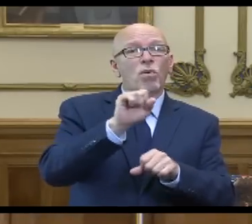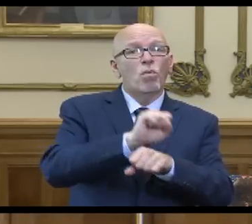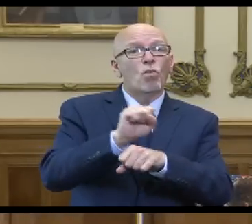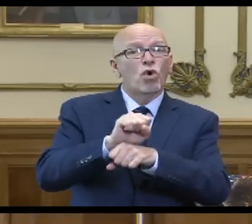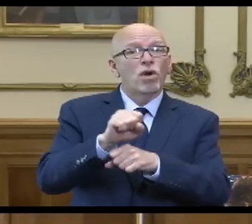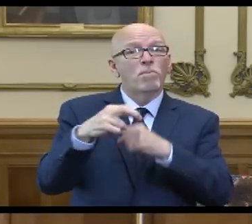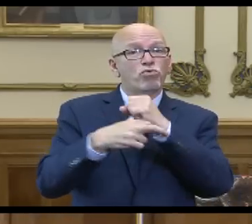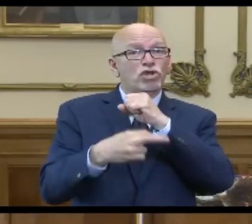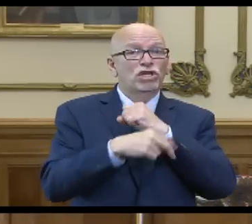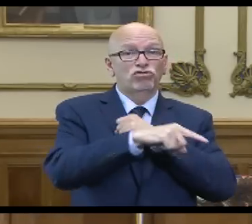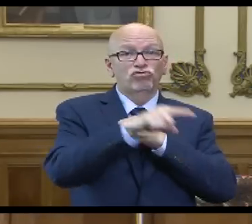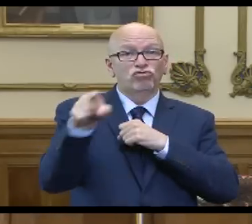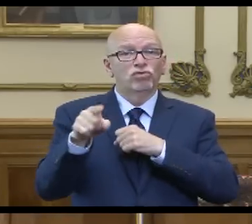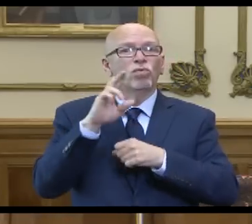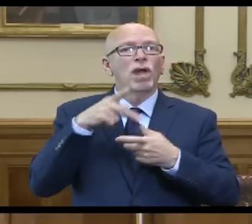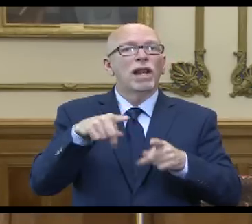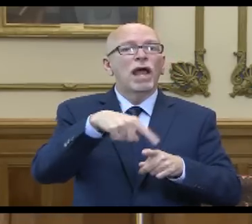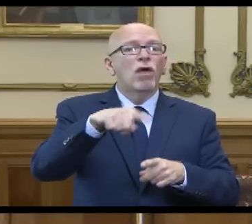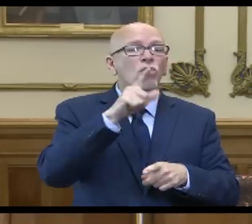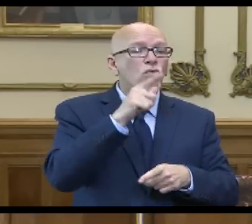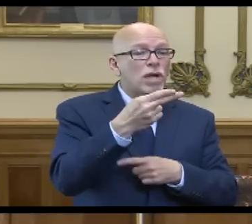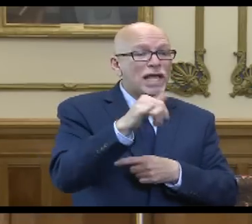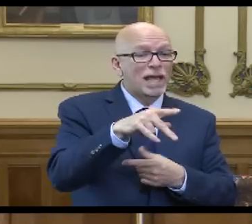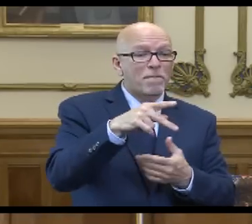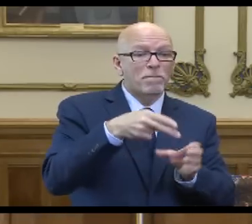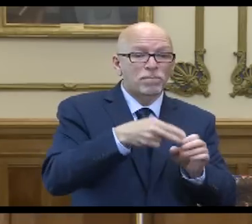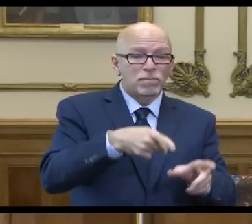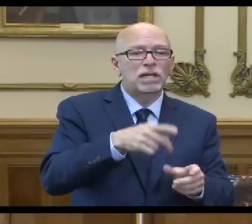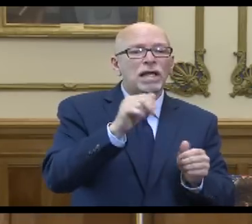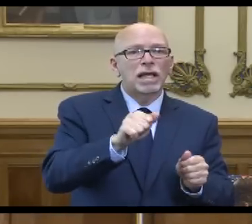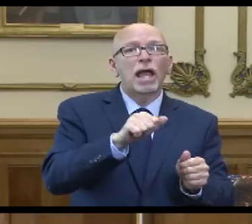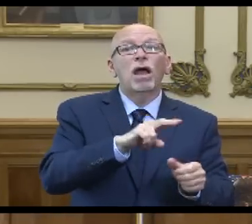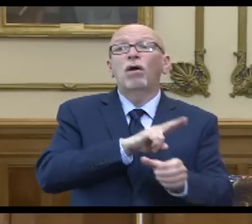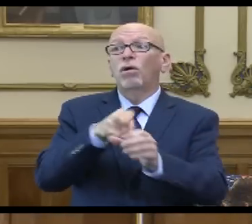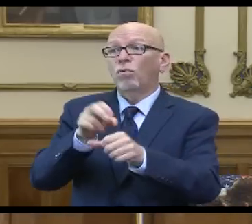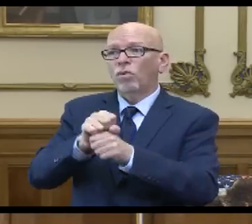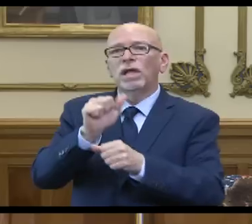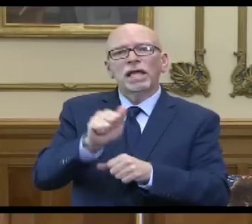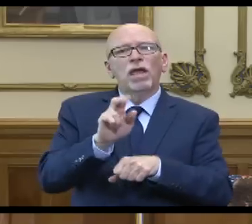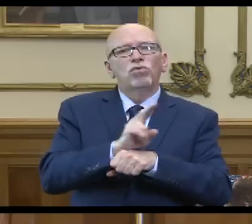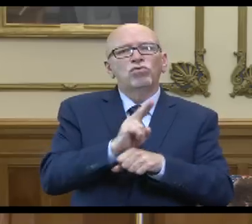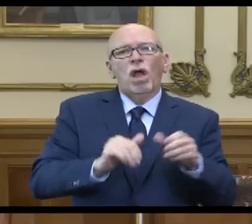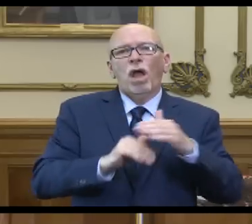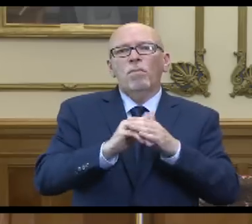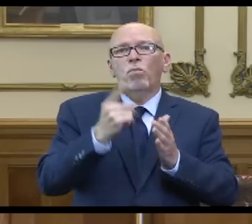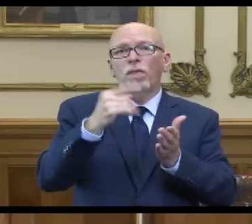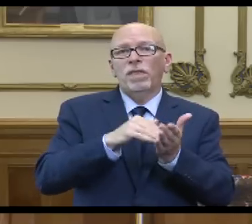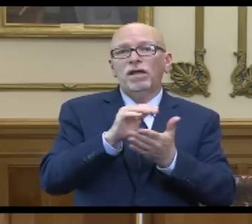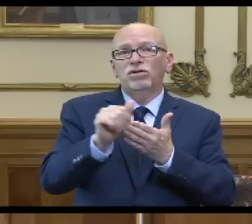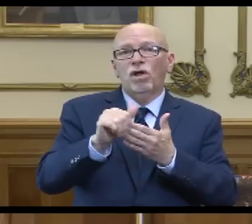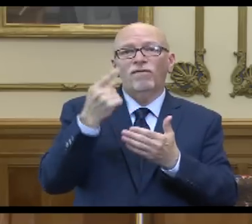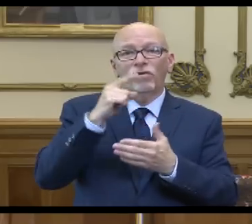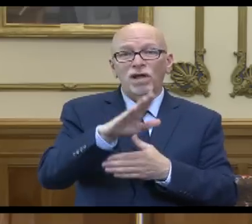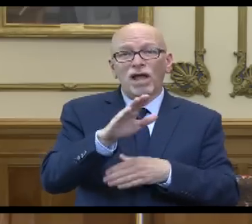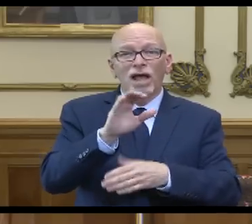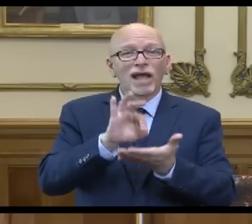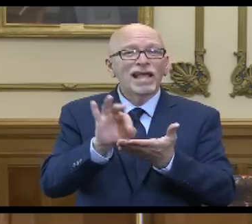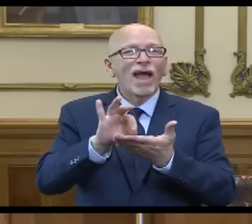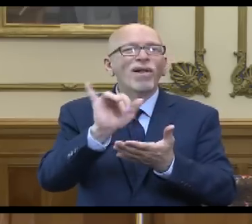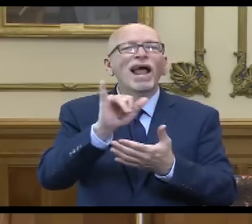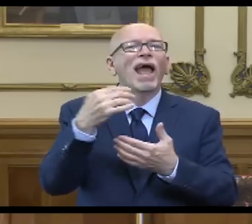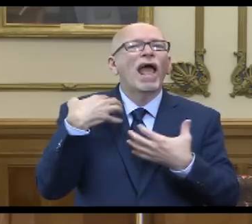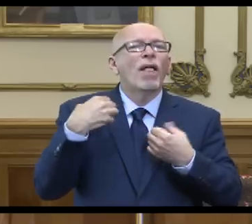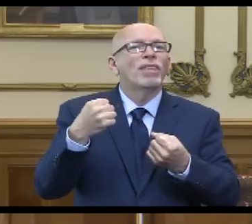allow thousands of outgoing HIP participants the ability to continue to use up to $1,000 from their power accounts, which are like health